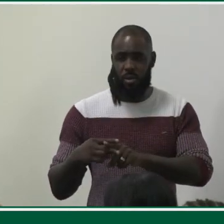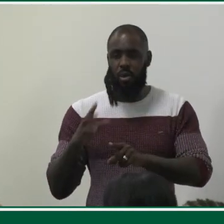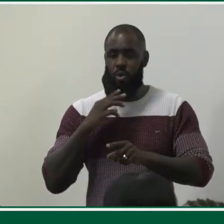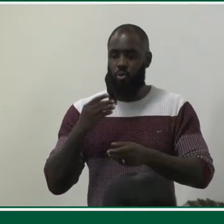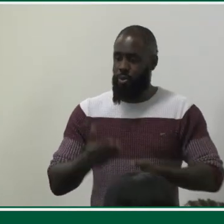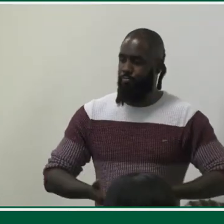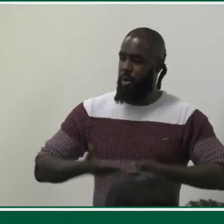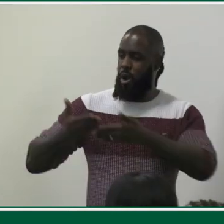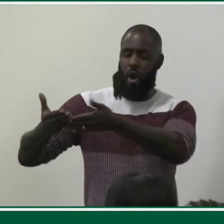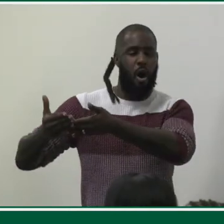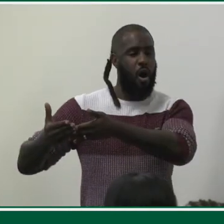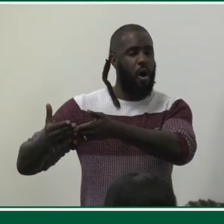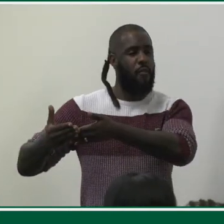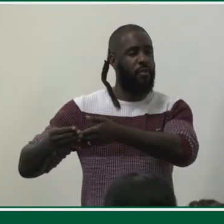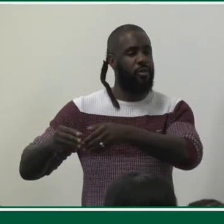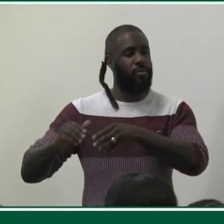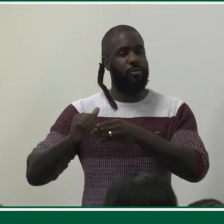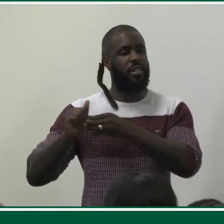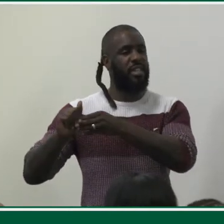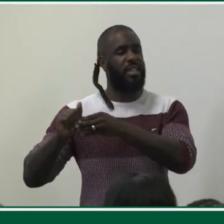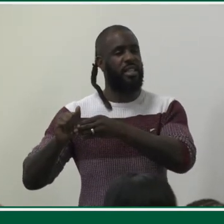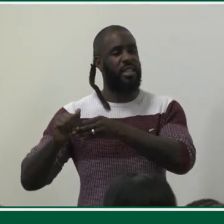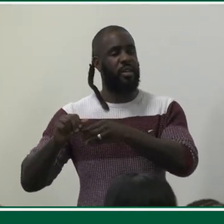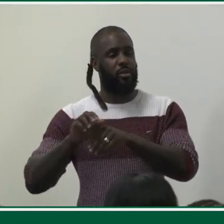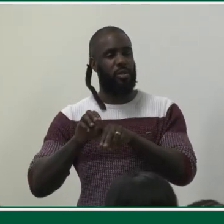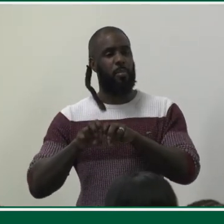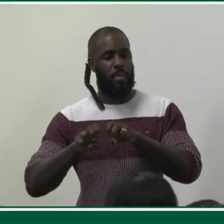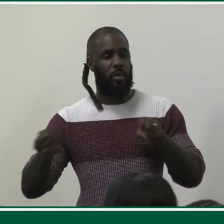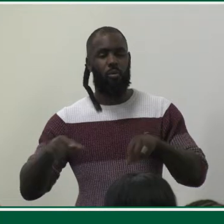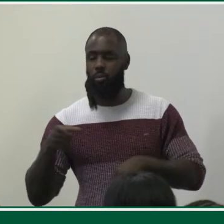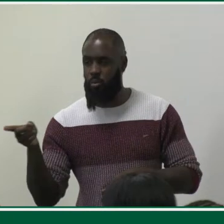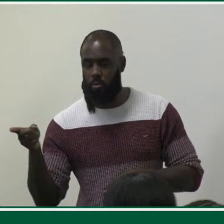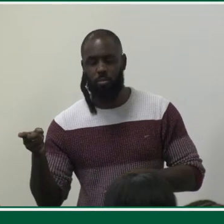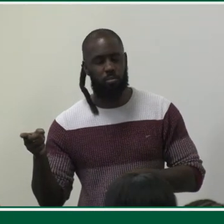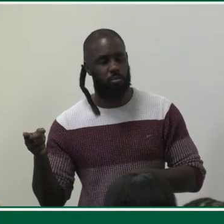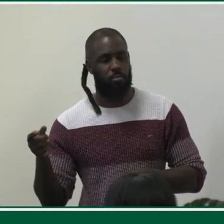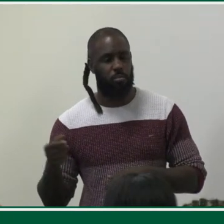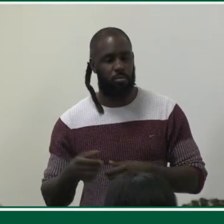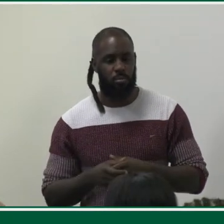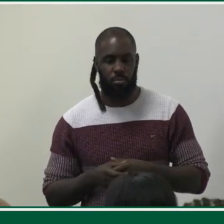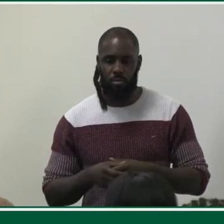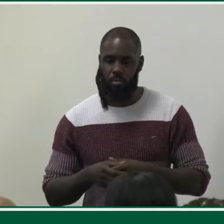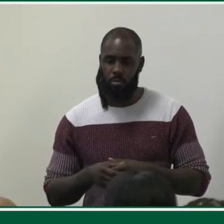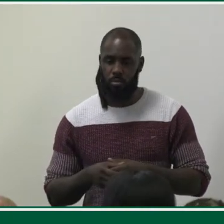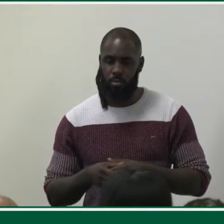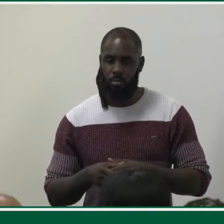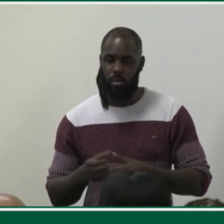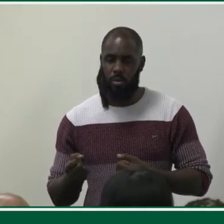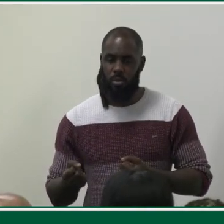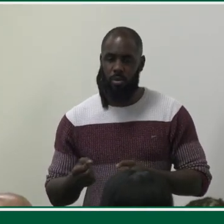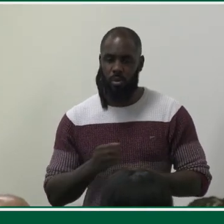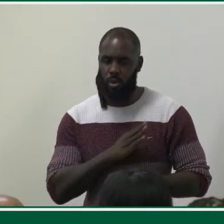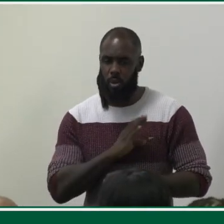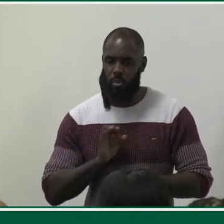So the board will is very, the board of very educated and smart people. They will be